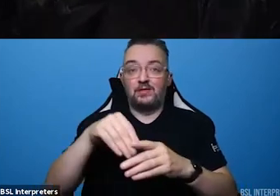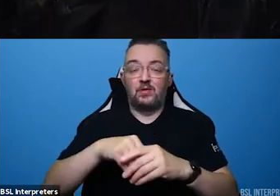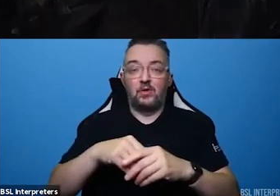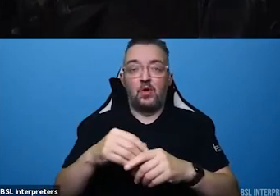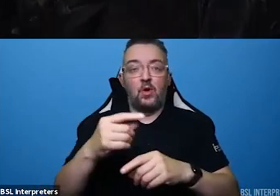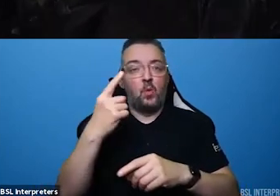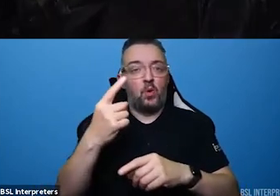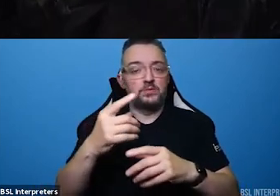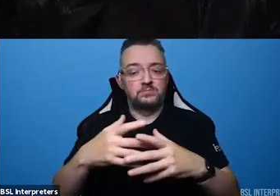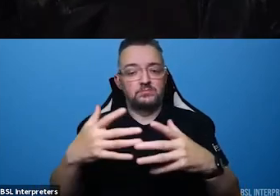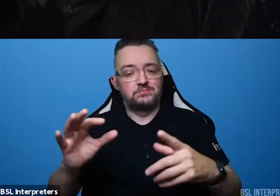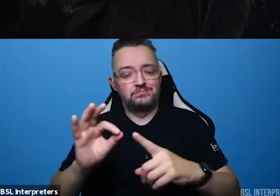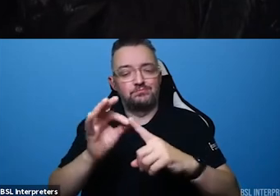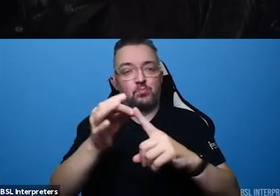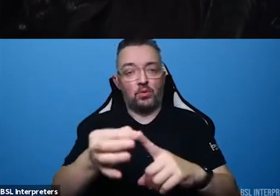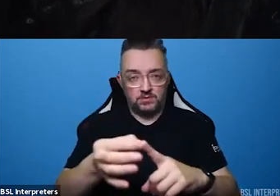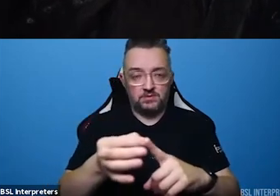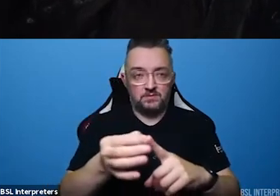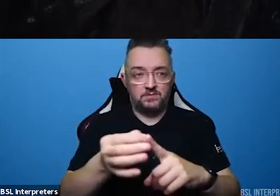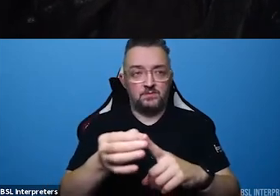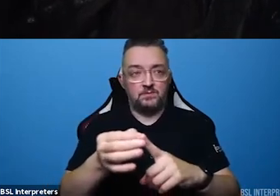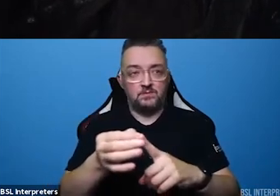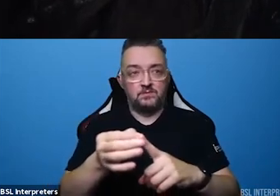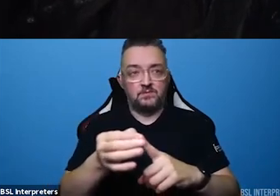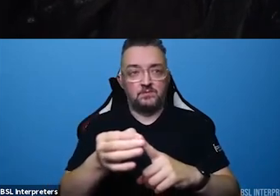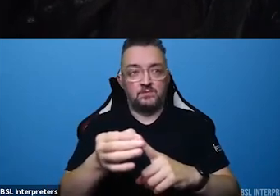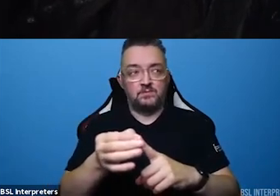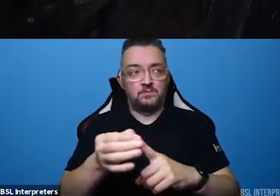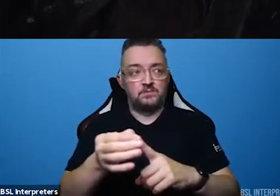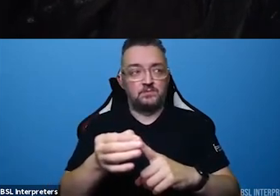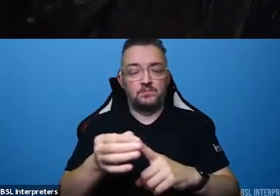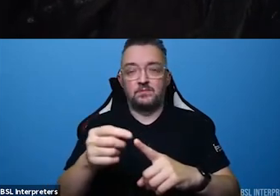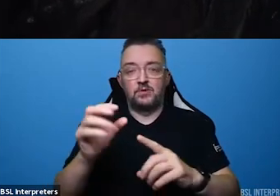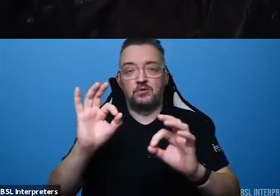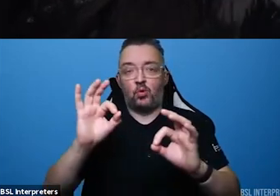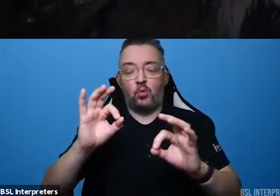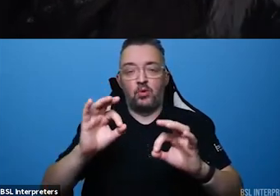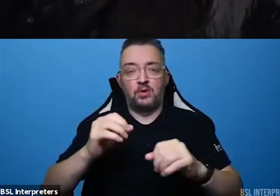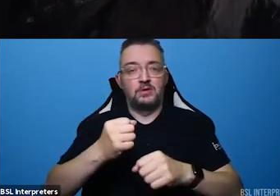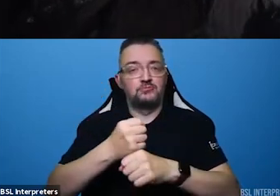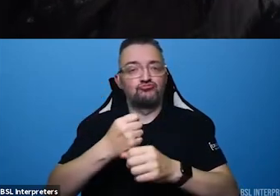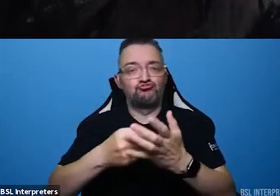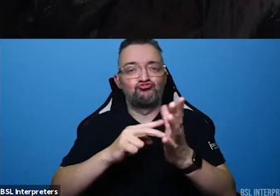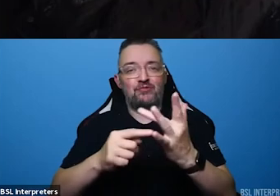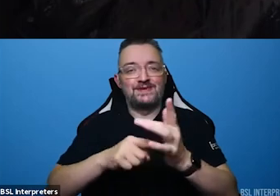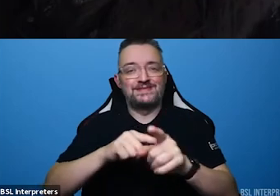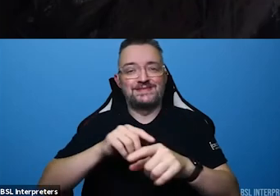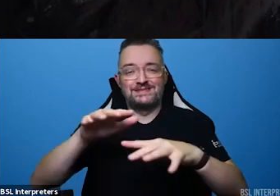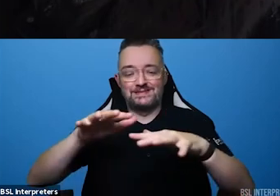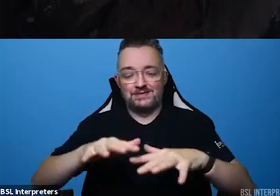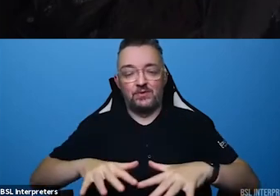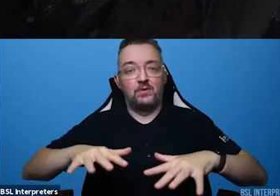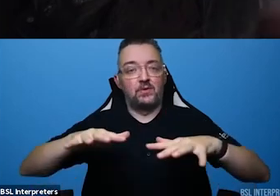points, which is free of gravity. It's super cold, it's super it's